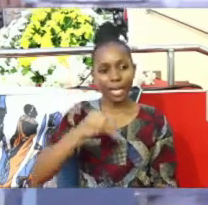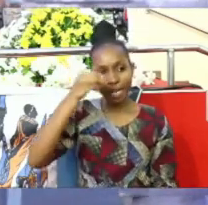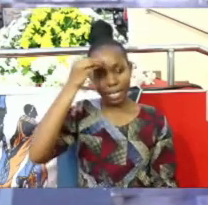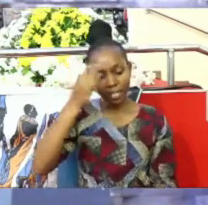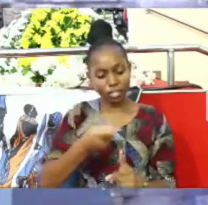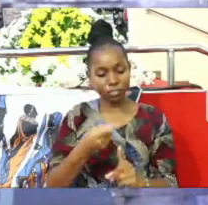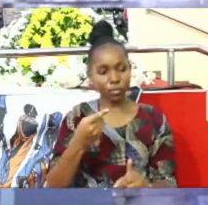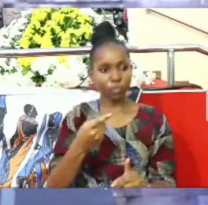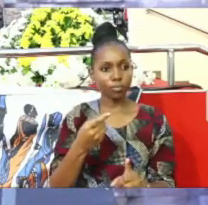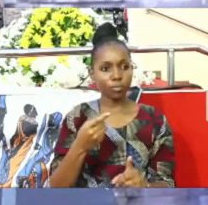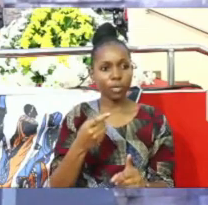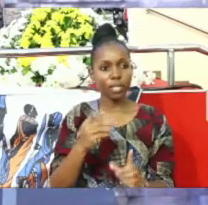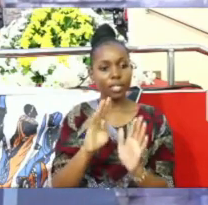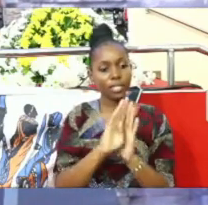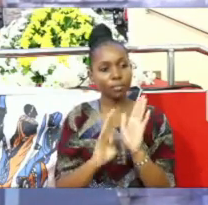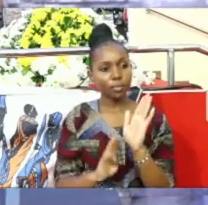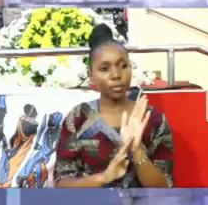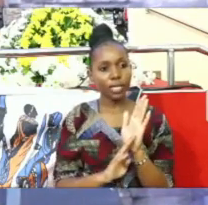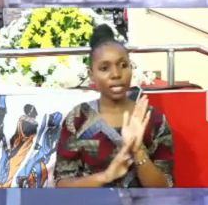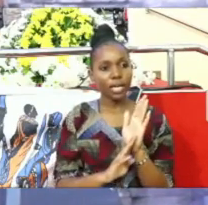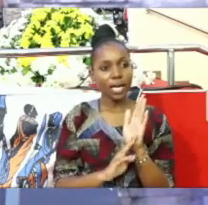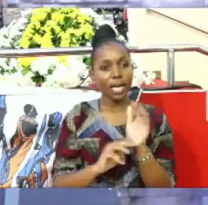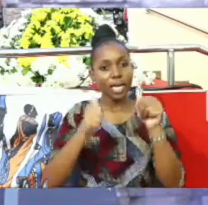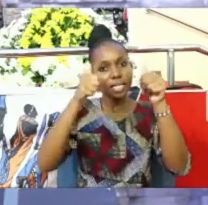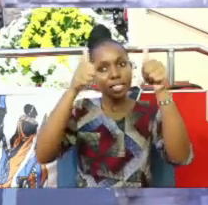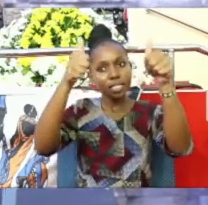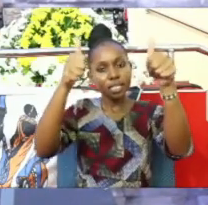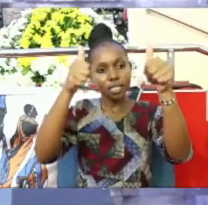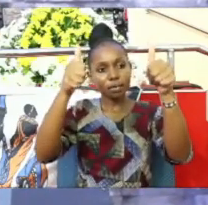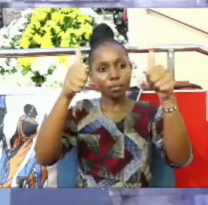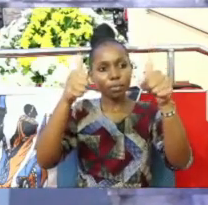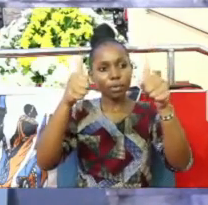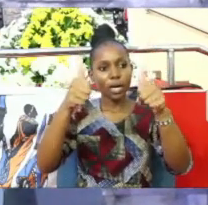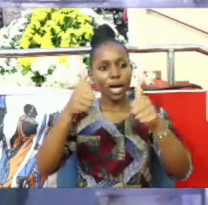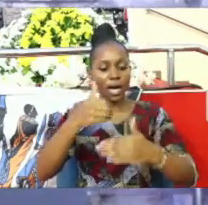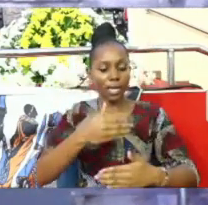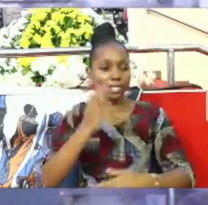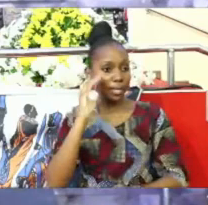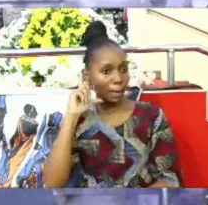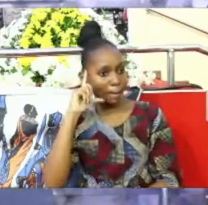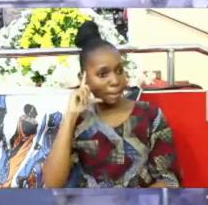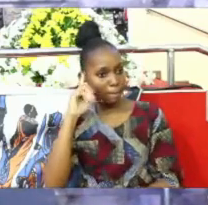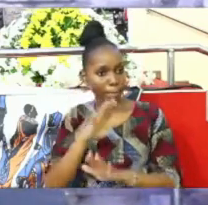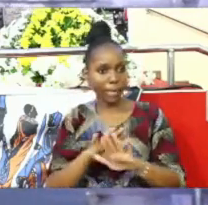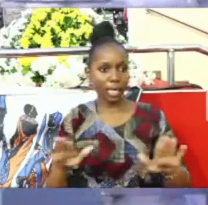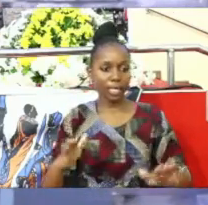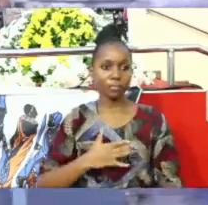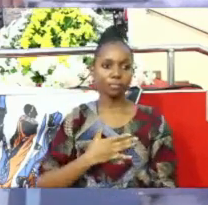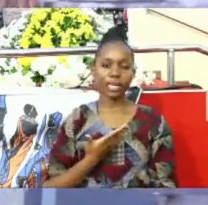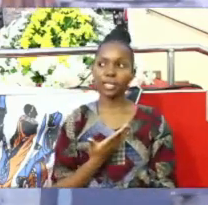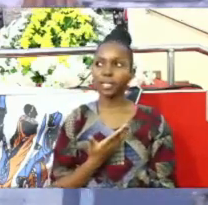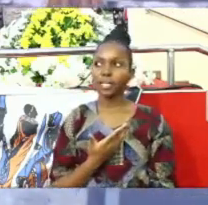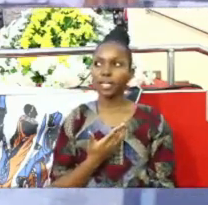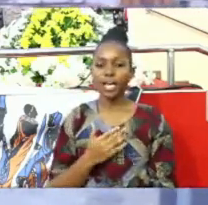them on the head of my bed. Basi nikaiweka katika kichwa cha kitanda changu. And every morning I would come and lay my hands on